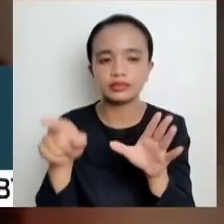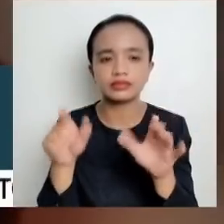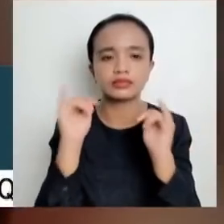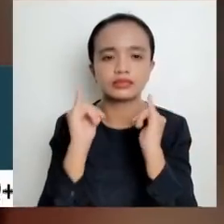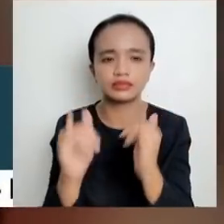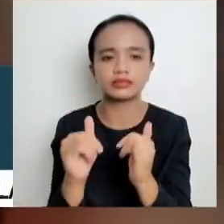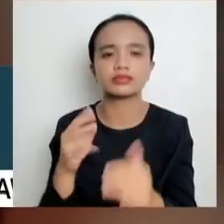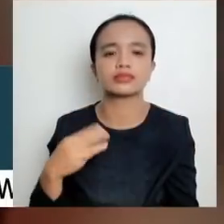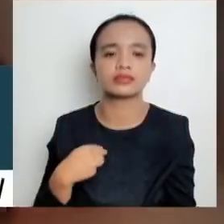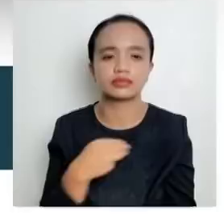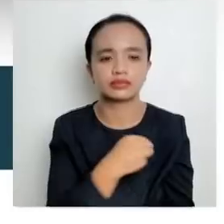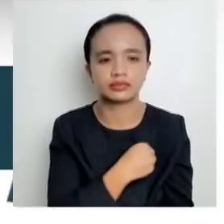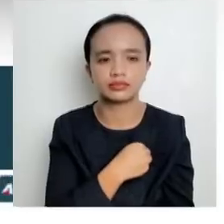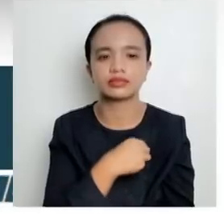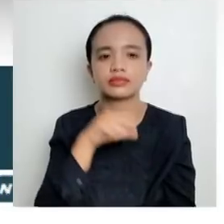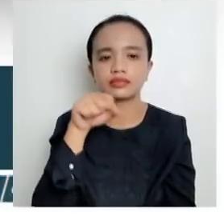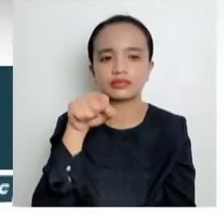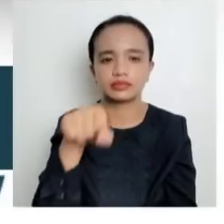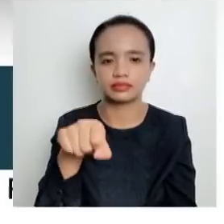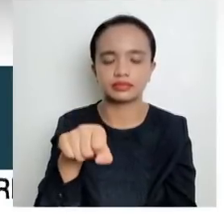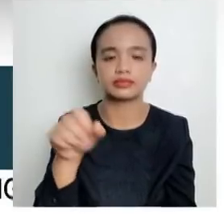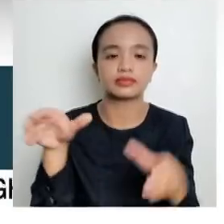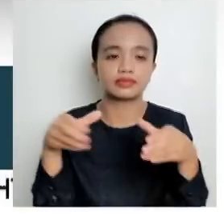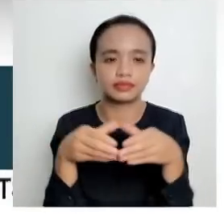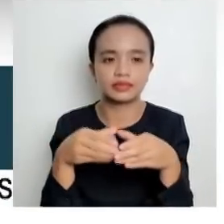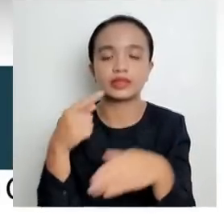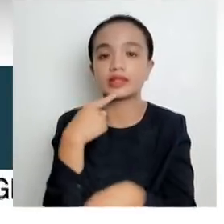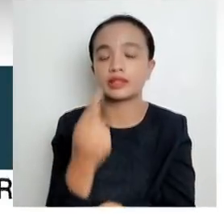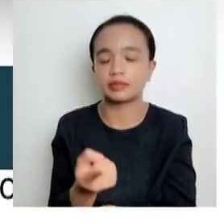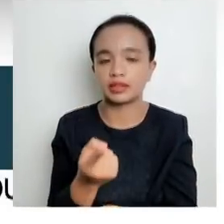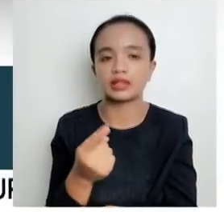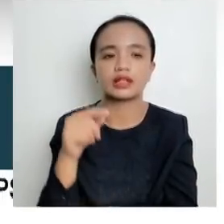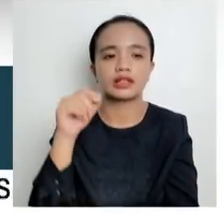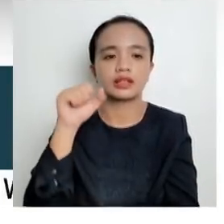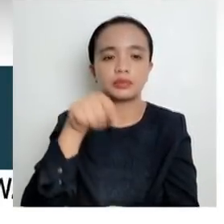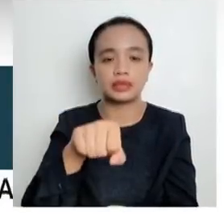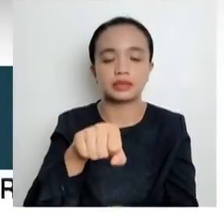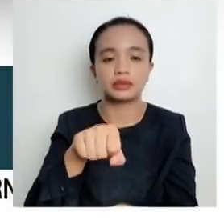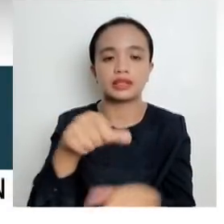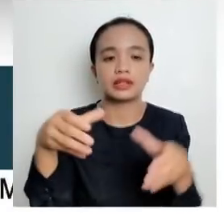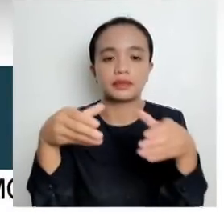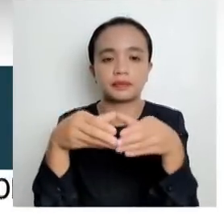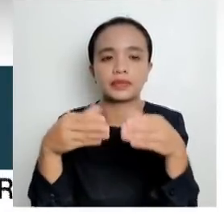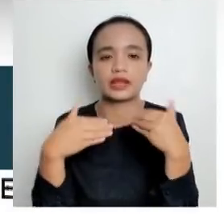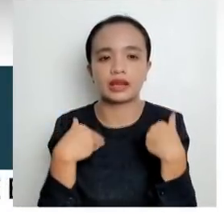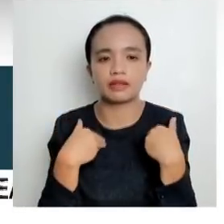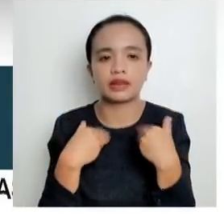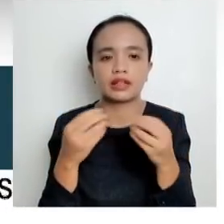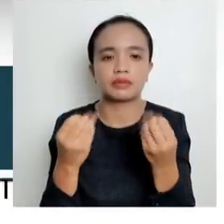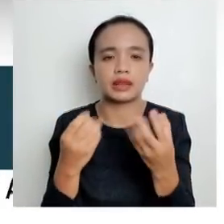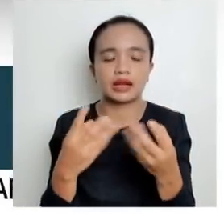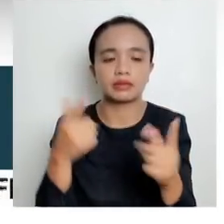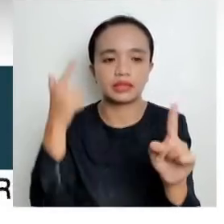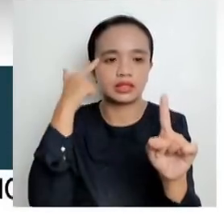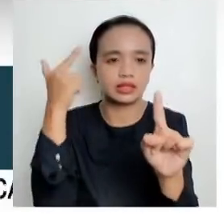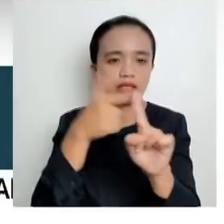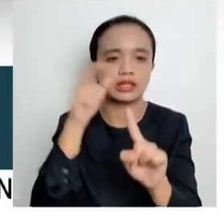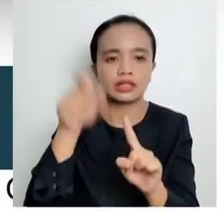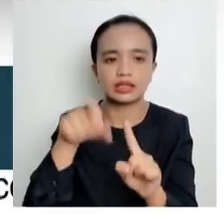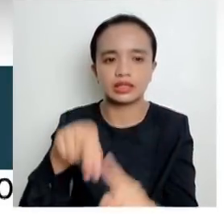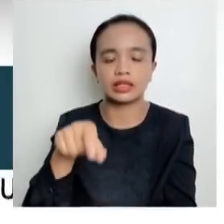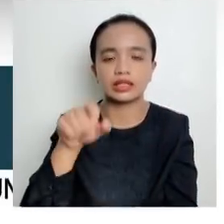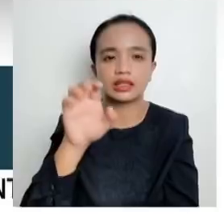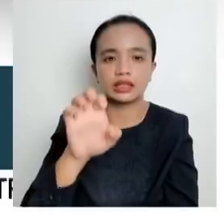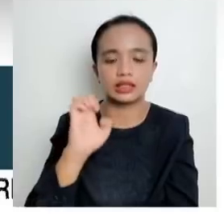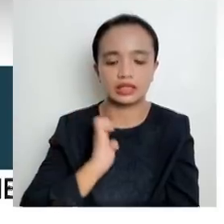of the party. In a statement, Padilla said PDP Laban has much to achieve and it needs an executive vice president